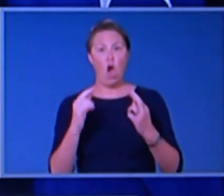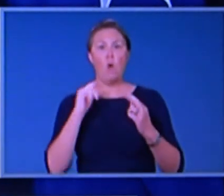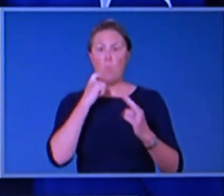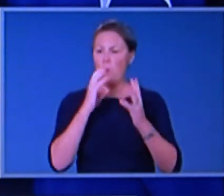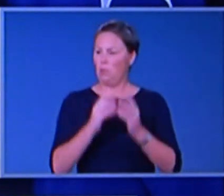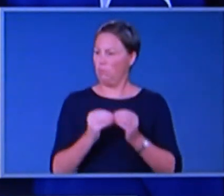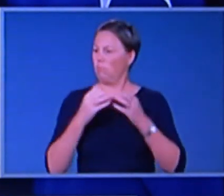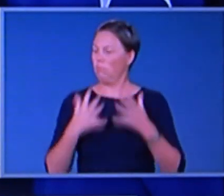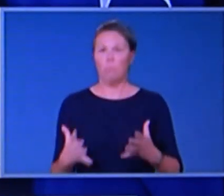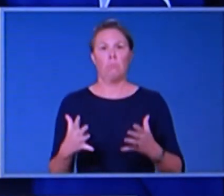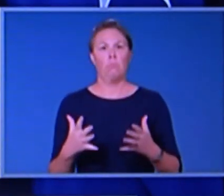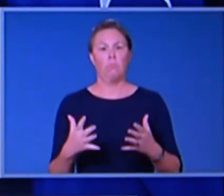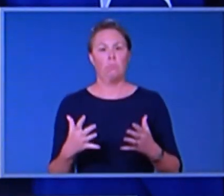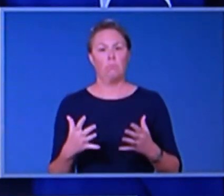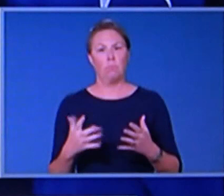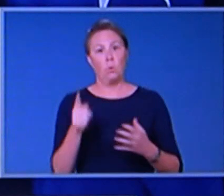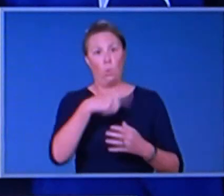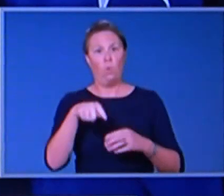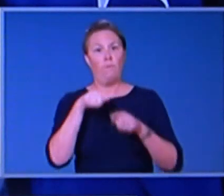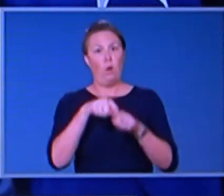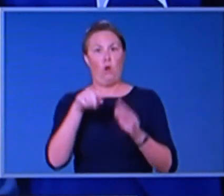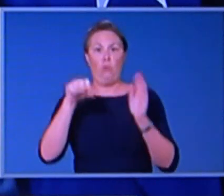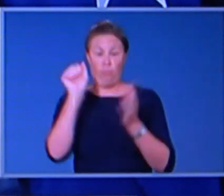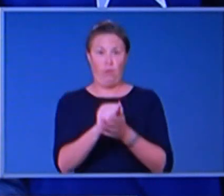cooperatively, and that is my hope and expectation.